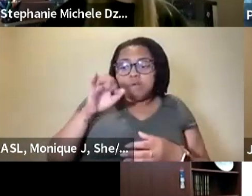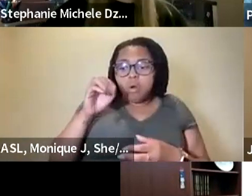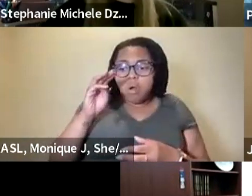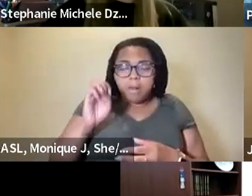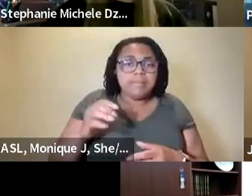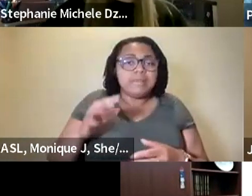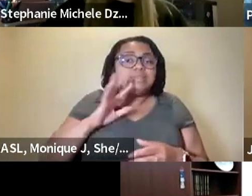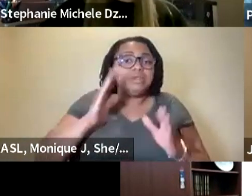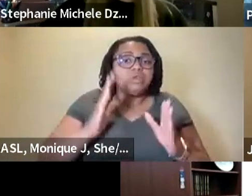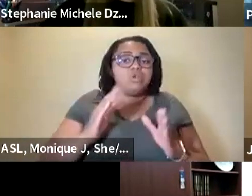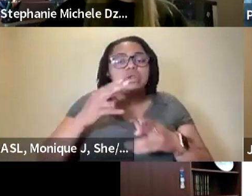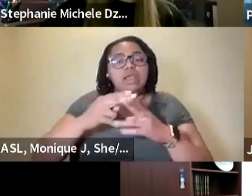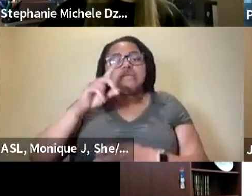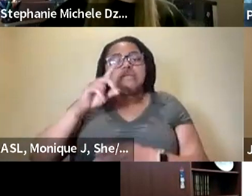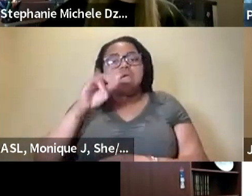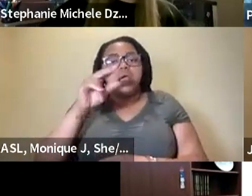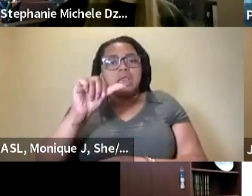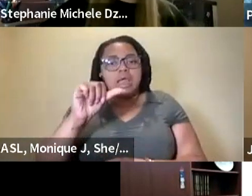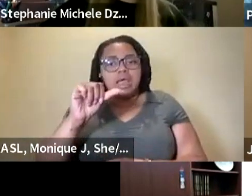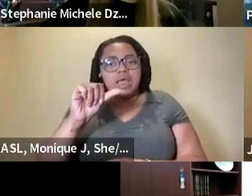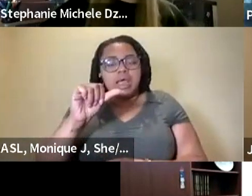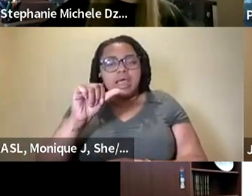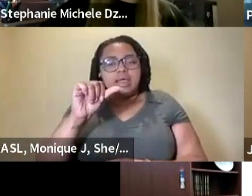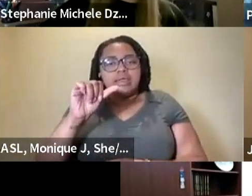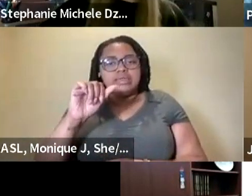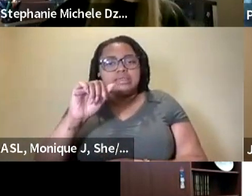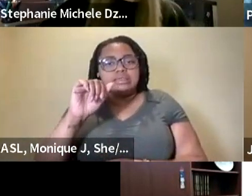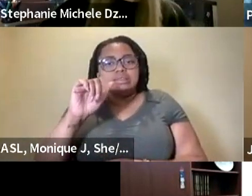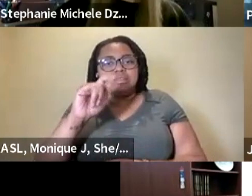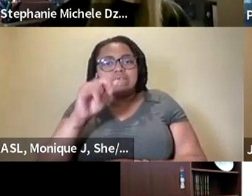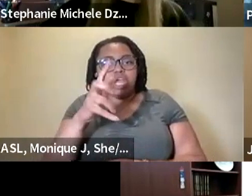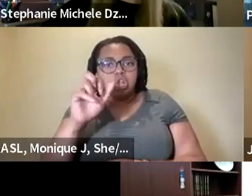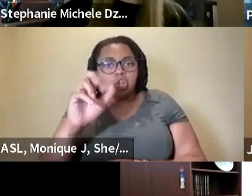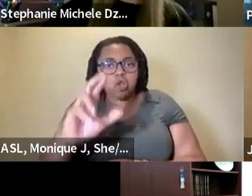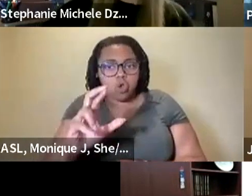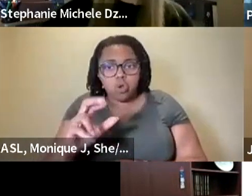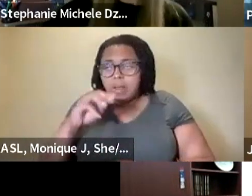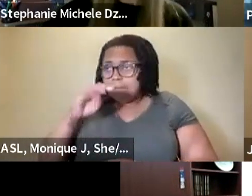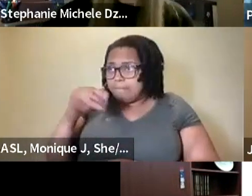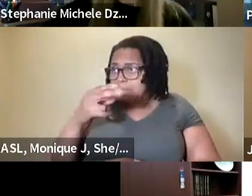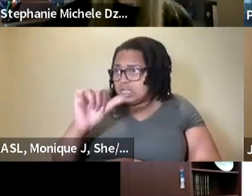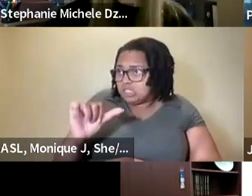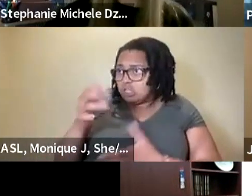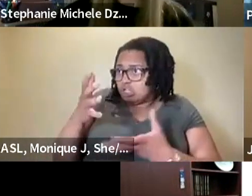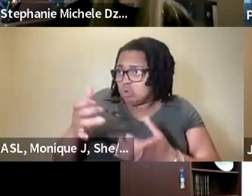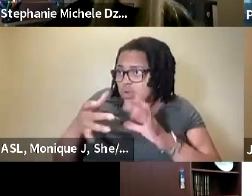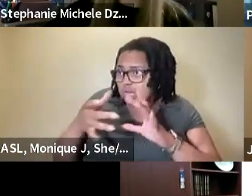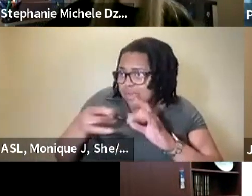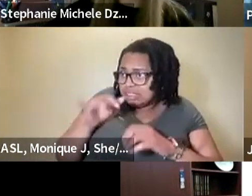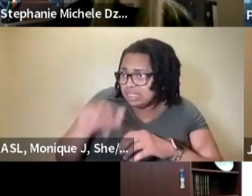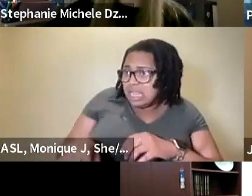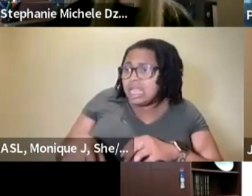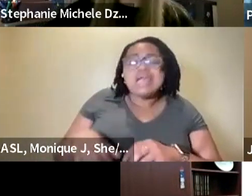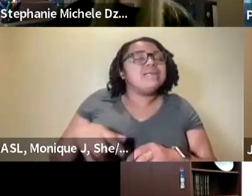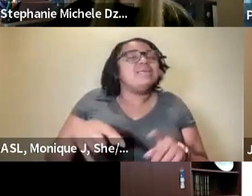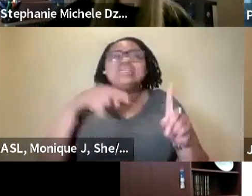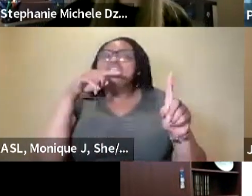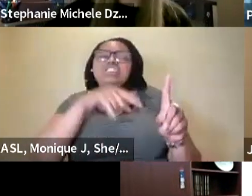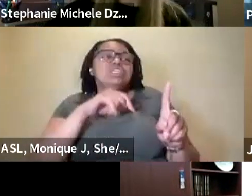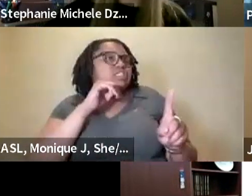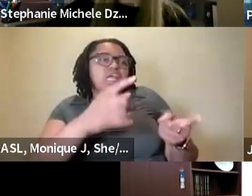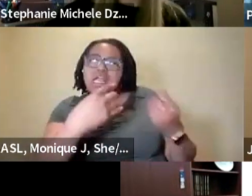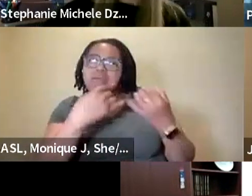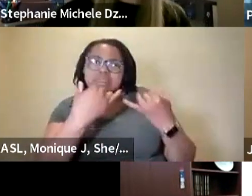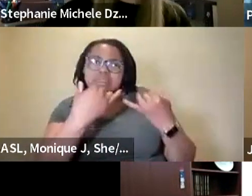Taylor. Misha, you want to just brief on that real quick? Or? Well, she is not attending today. And because of that, I don't